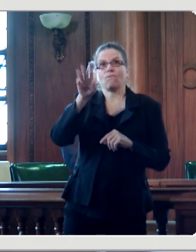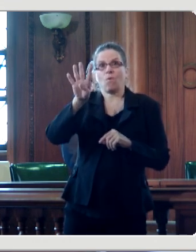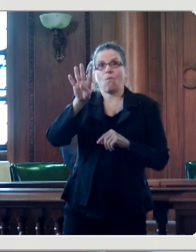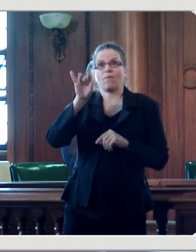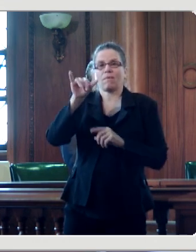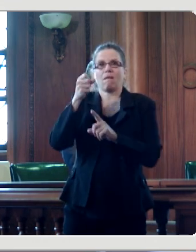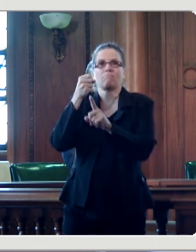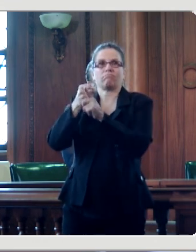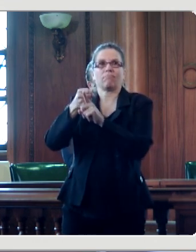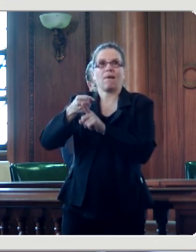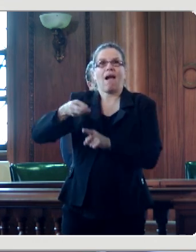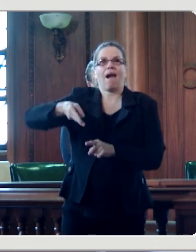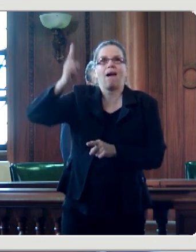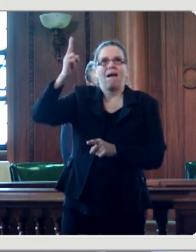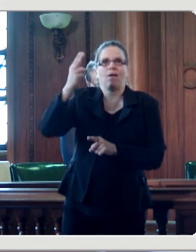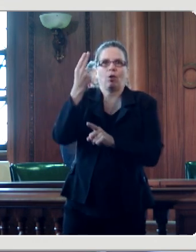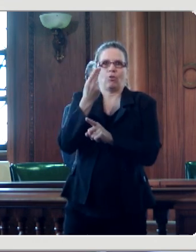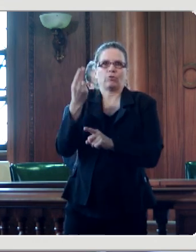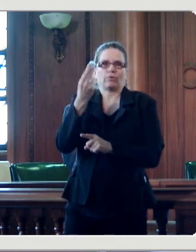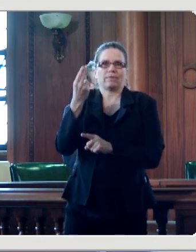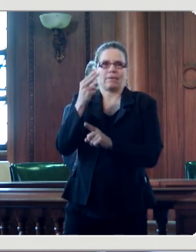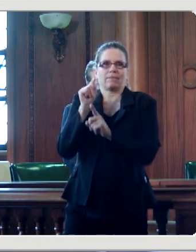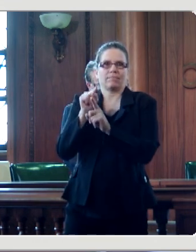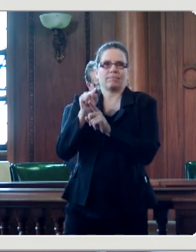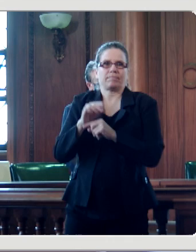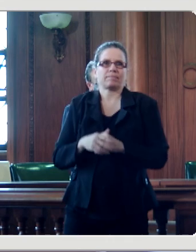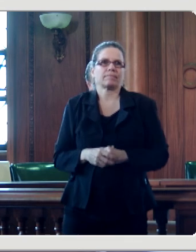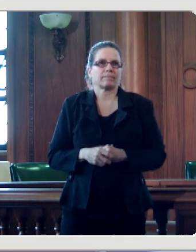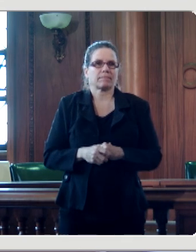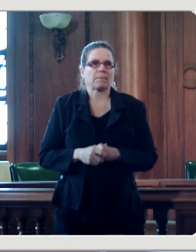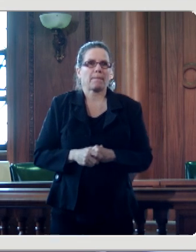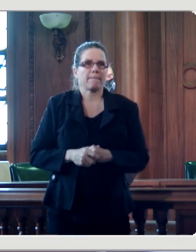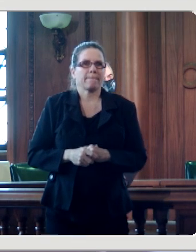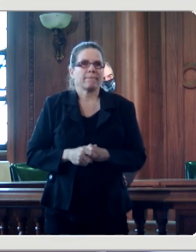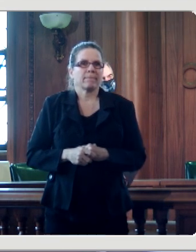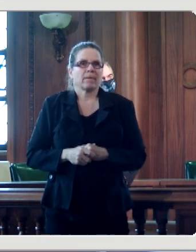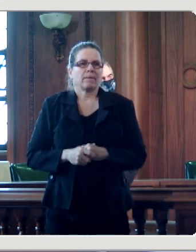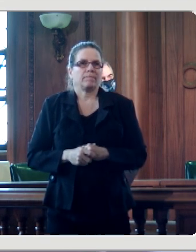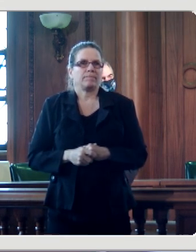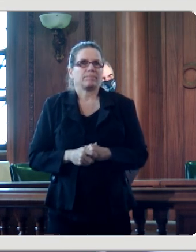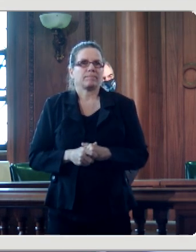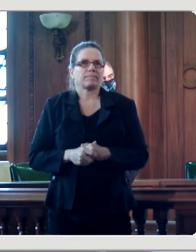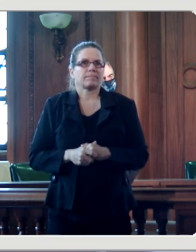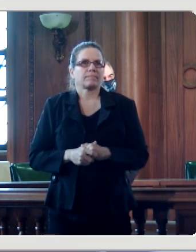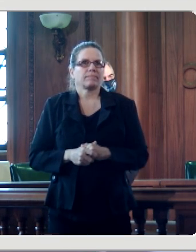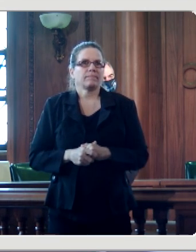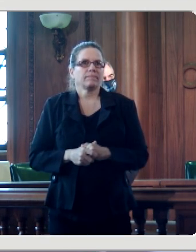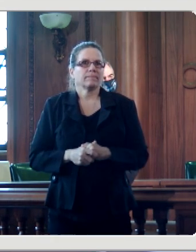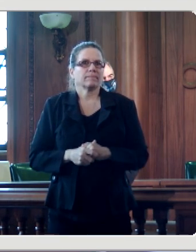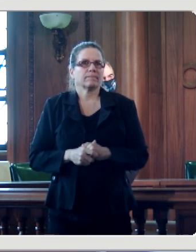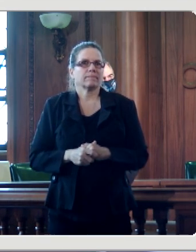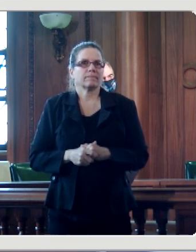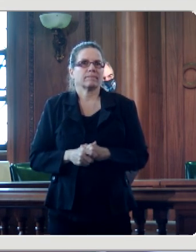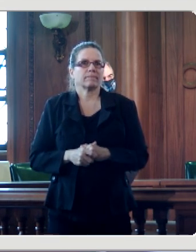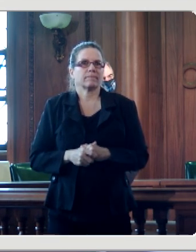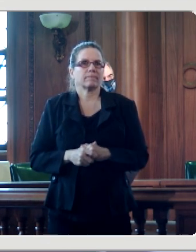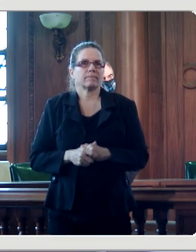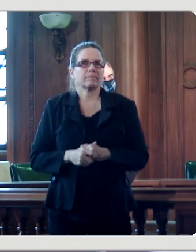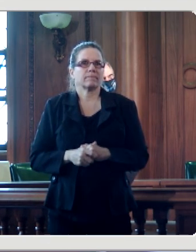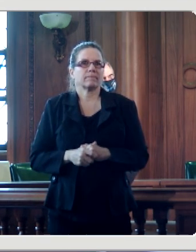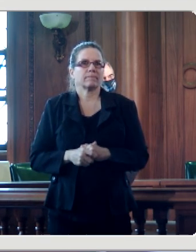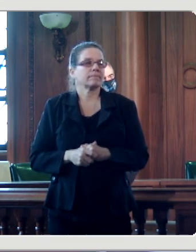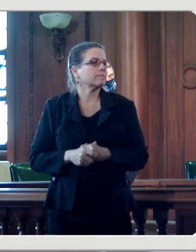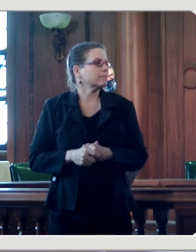142 on Saturday. It is important that we understand the totals